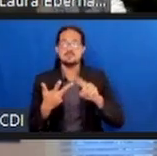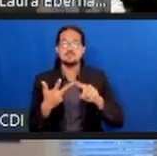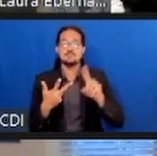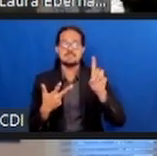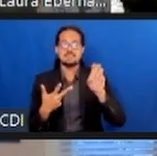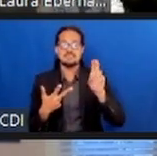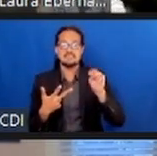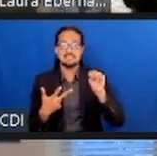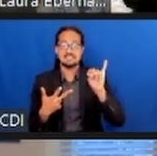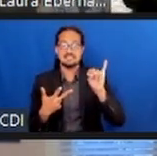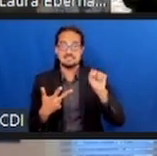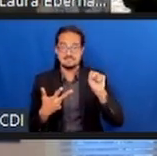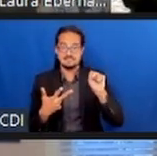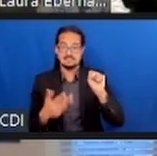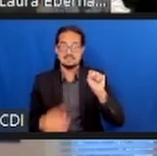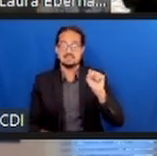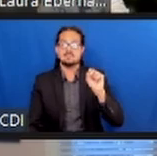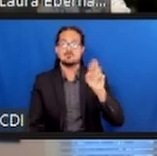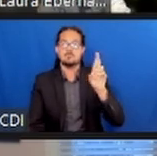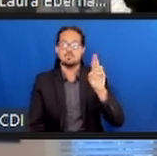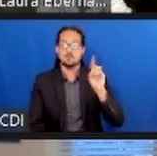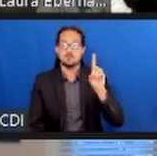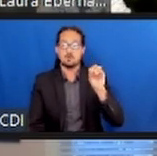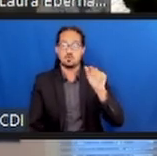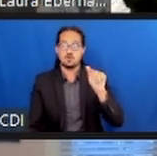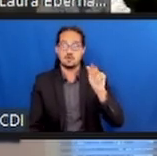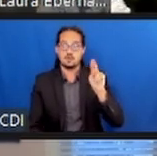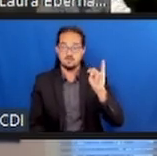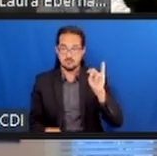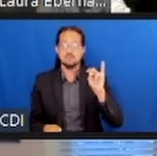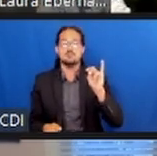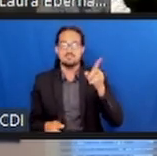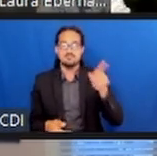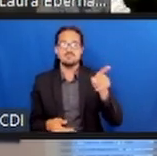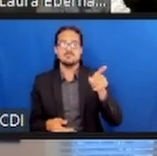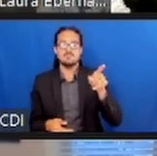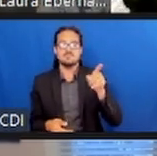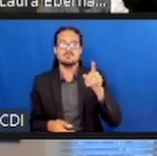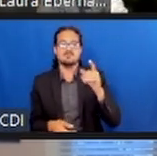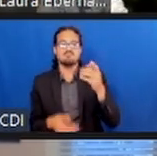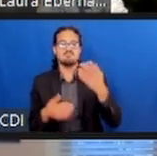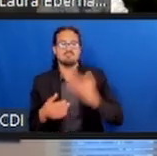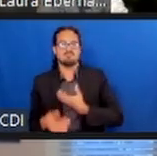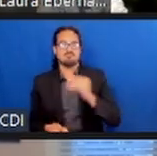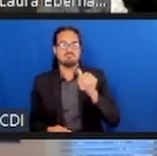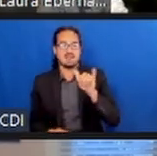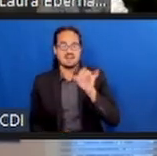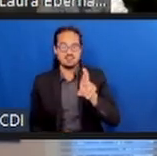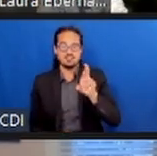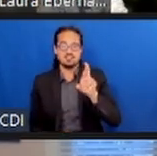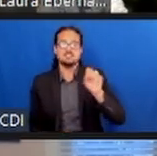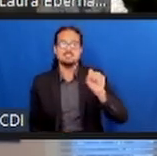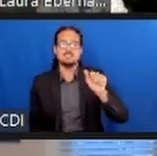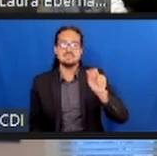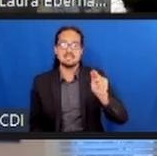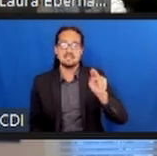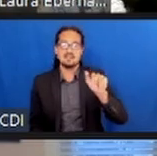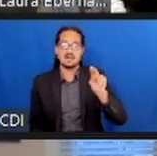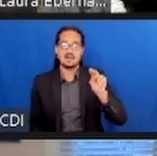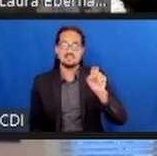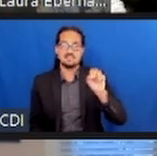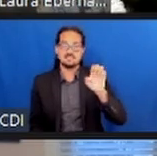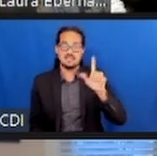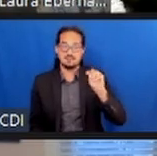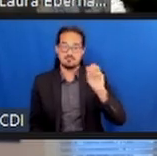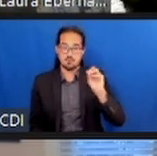Brian Colbert, and Chief of Pulmonary Medicine and Critical Care for Kaiser Permanente San Rafael, Dr.